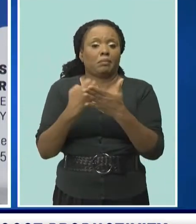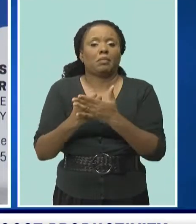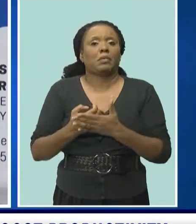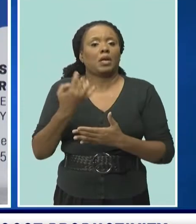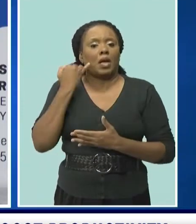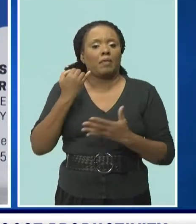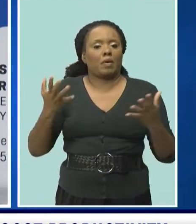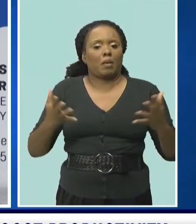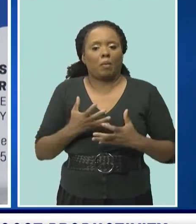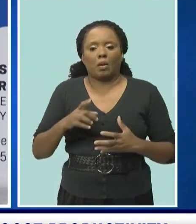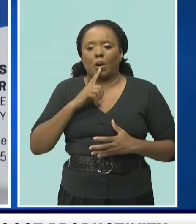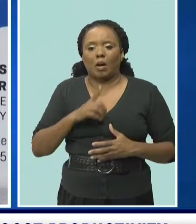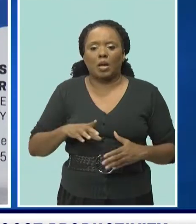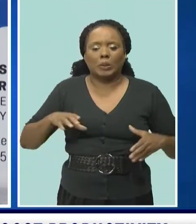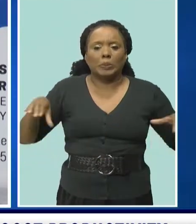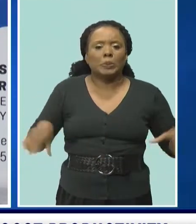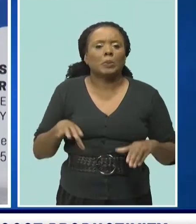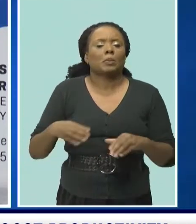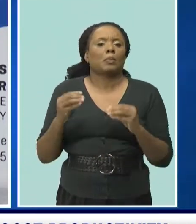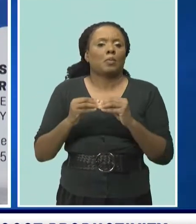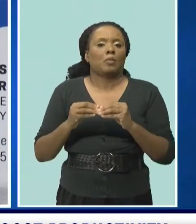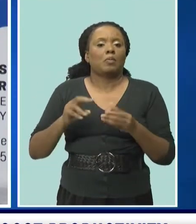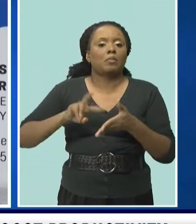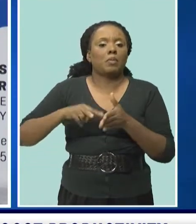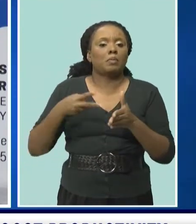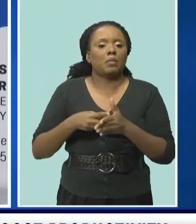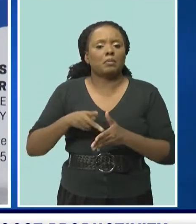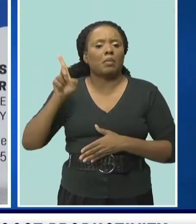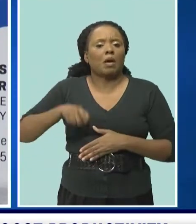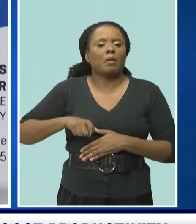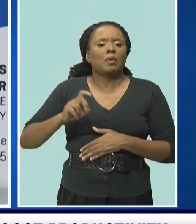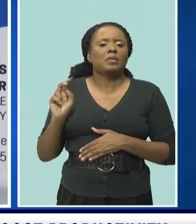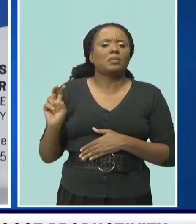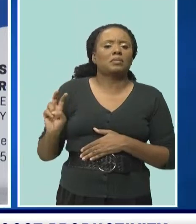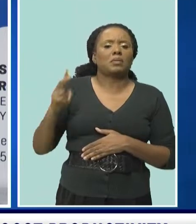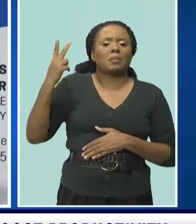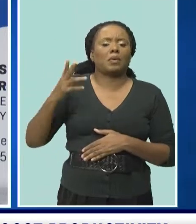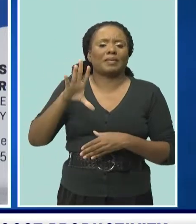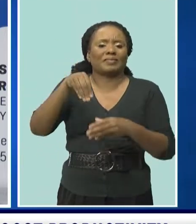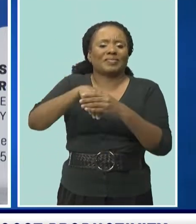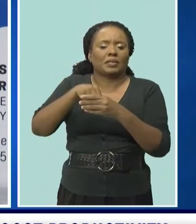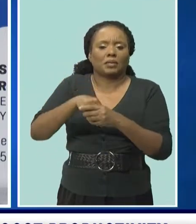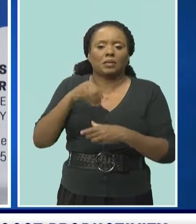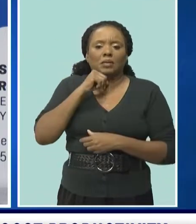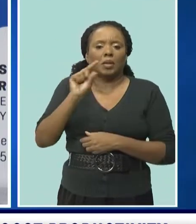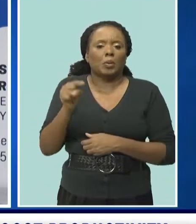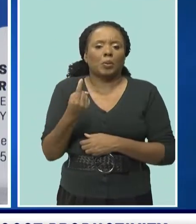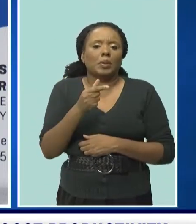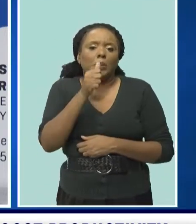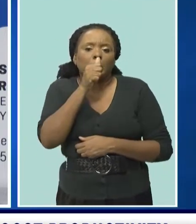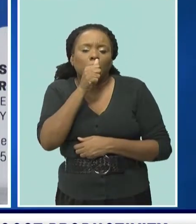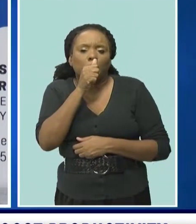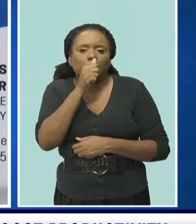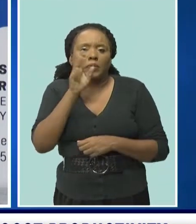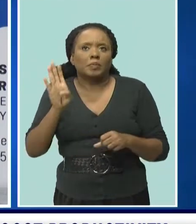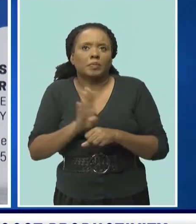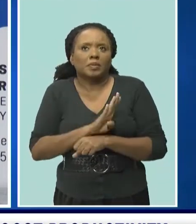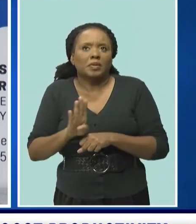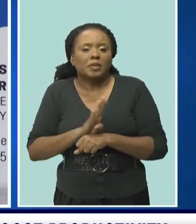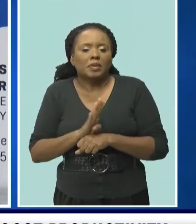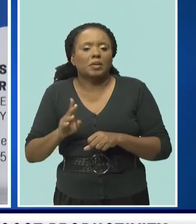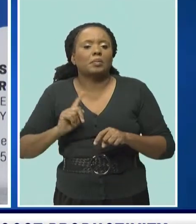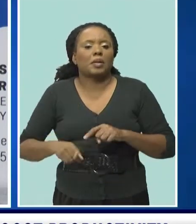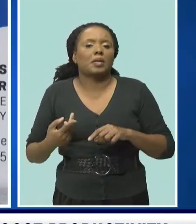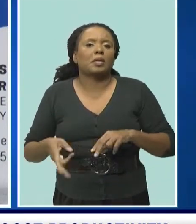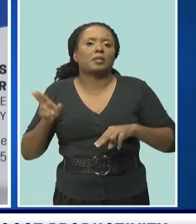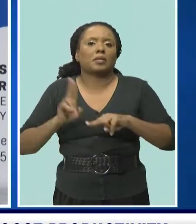be able to double investment from the private sector, from just under $1 billion to where it is now,